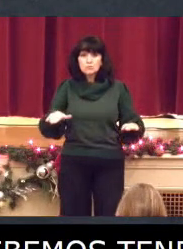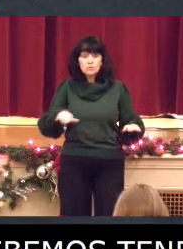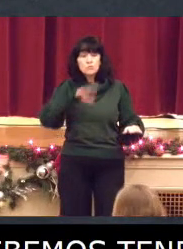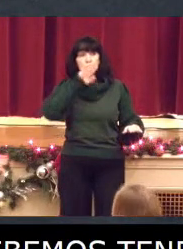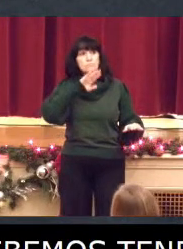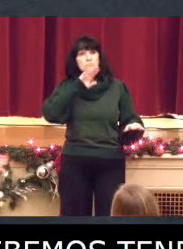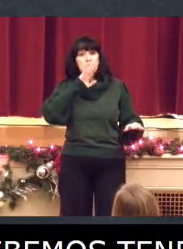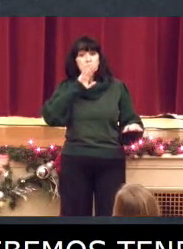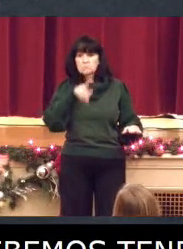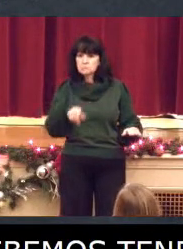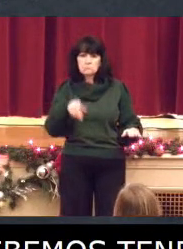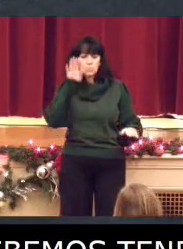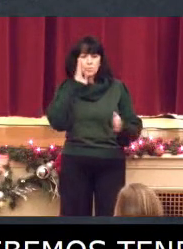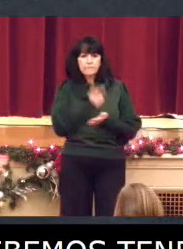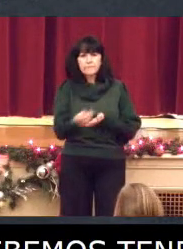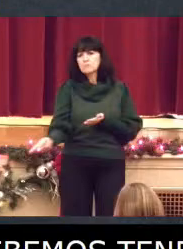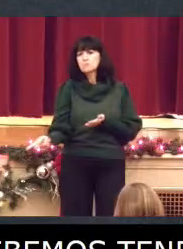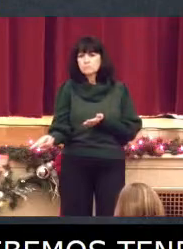successful.